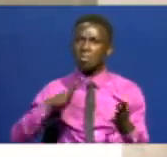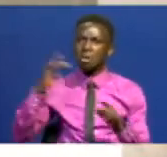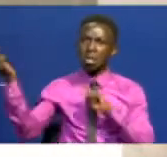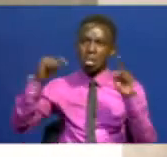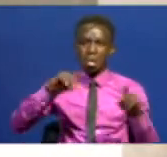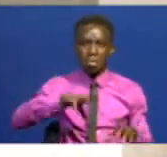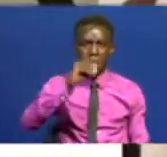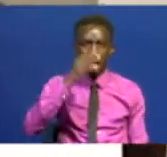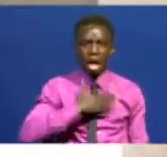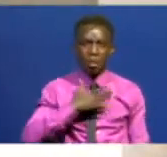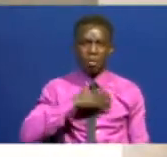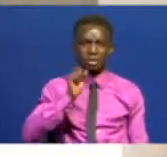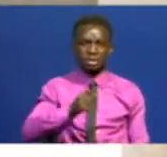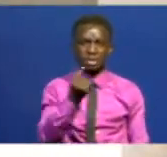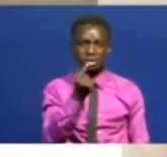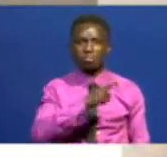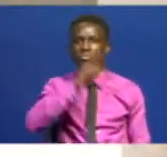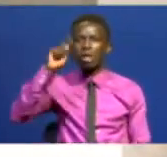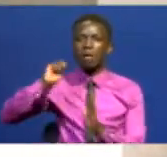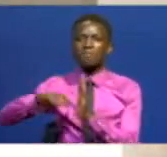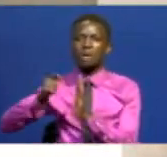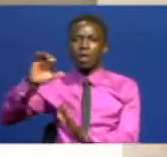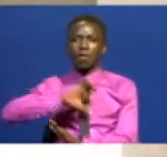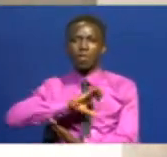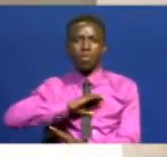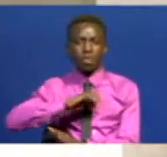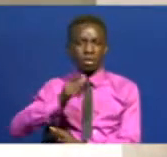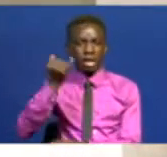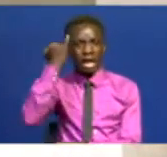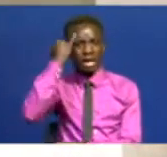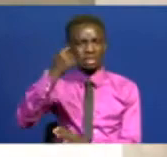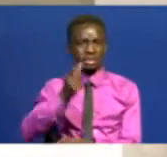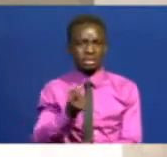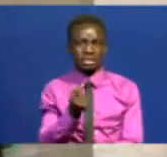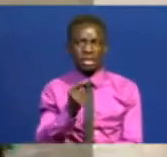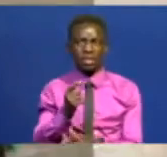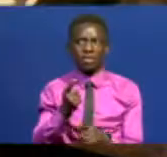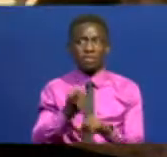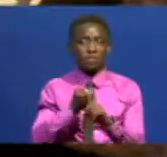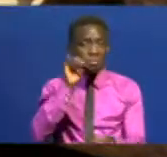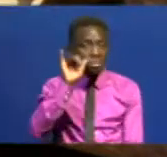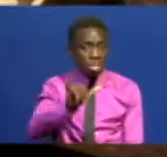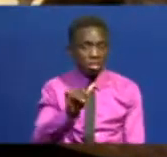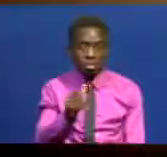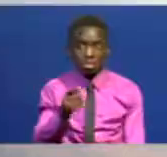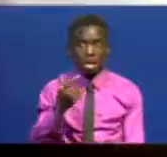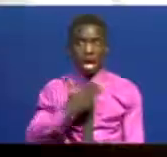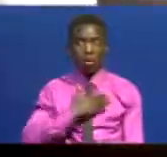they are going and making their own seeds. So after that, you cannot call that seed your seed again.